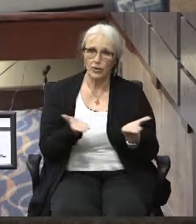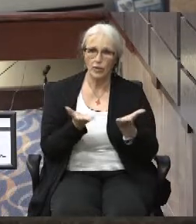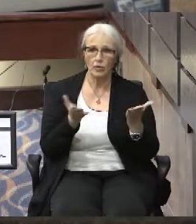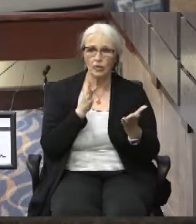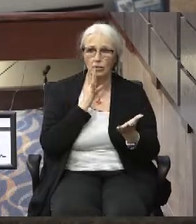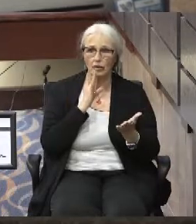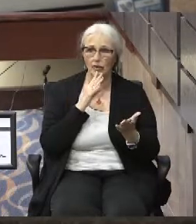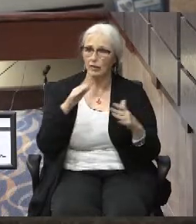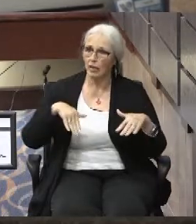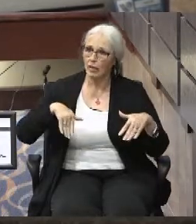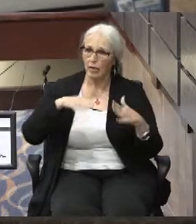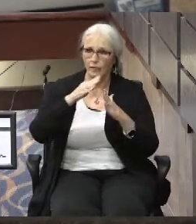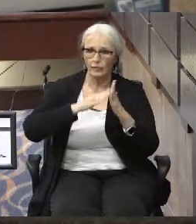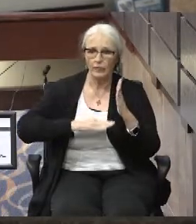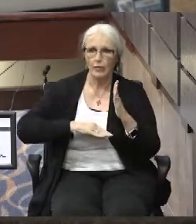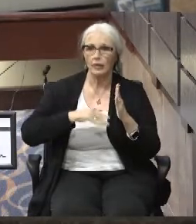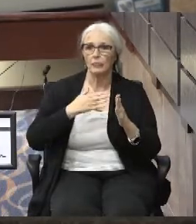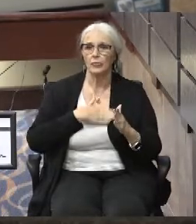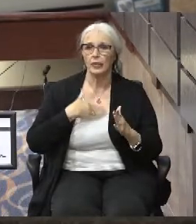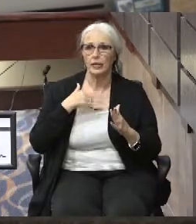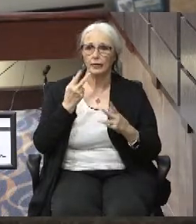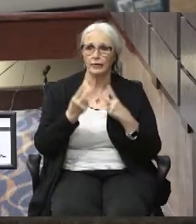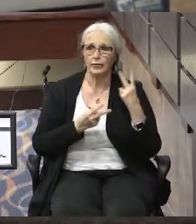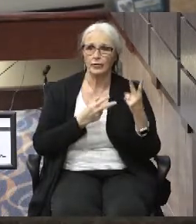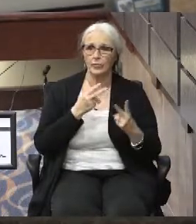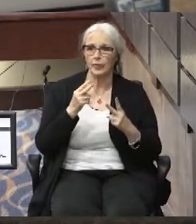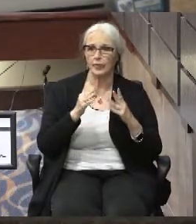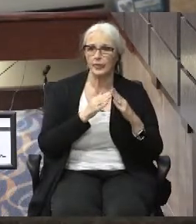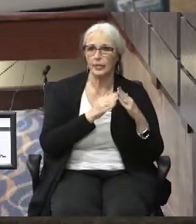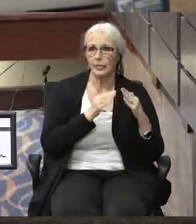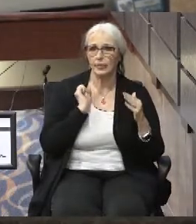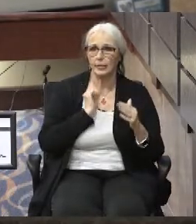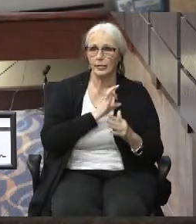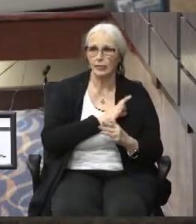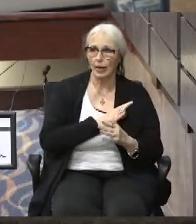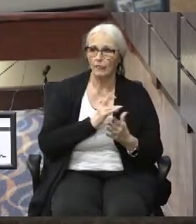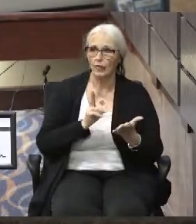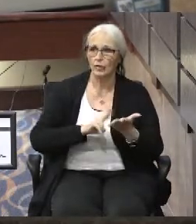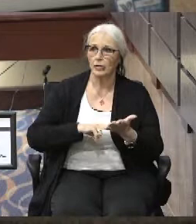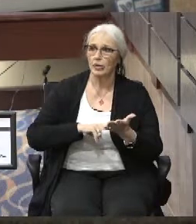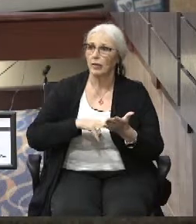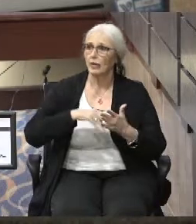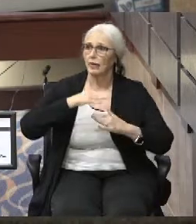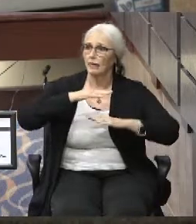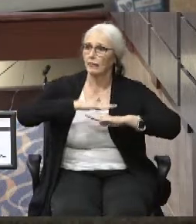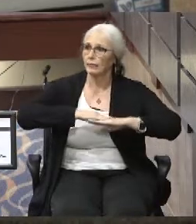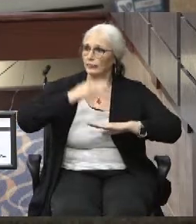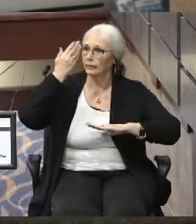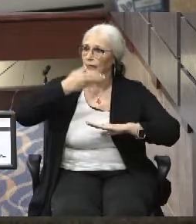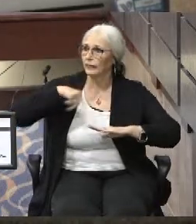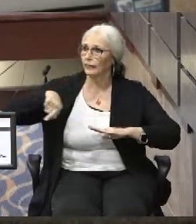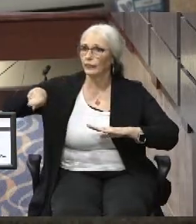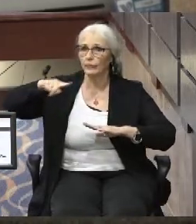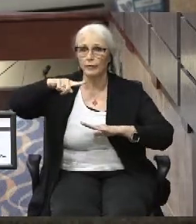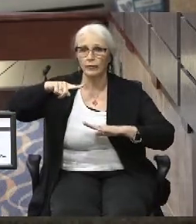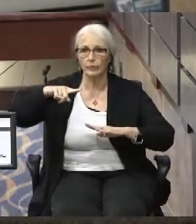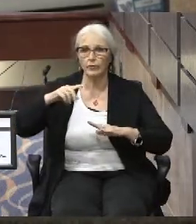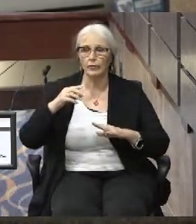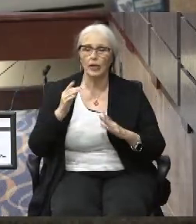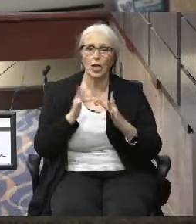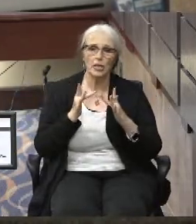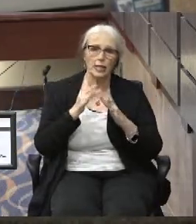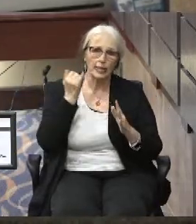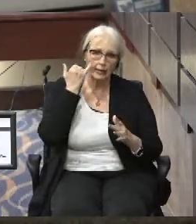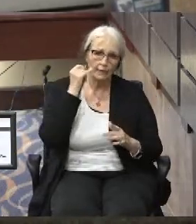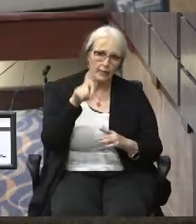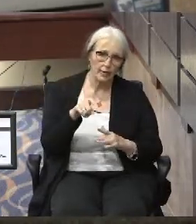out a registration card, please see the city secretary staff at the registration table outside of the auditorium so that staff can contact you if necessary. If